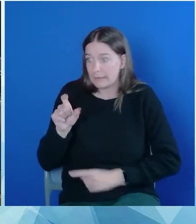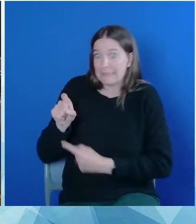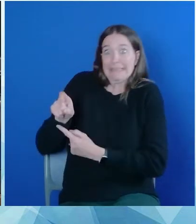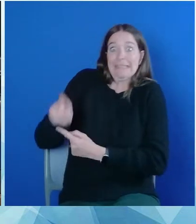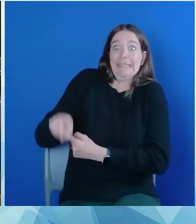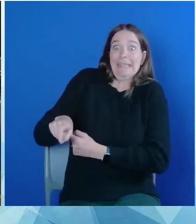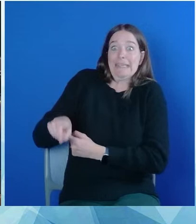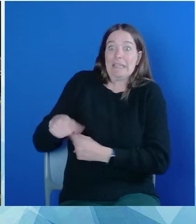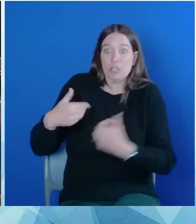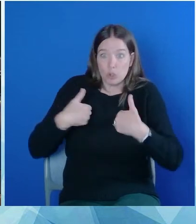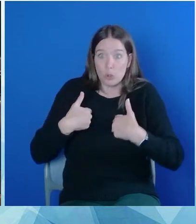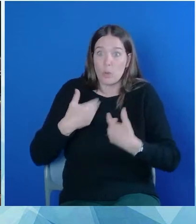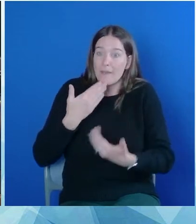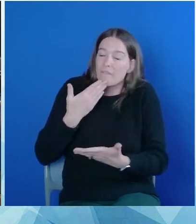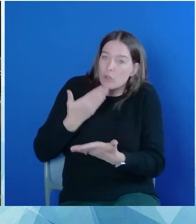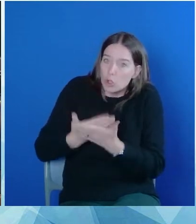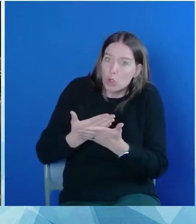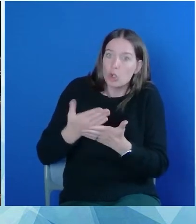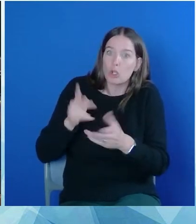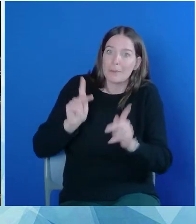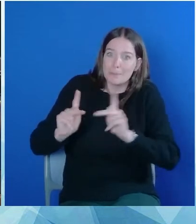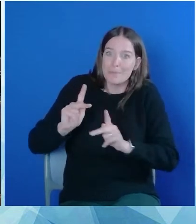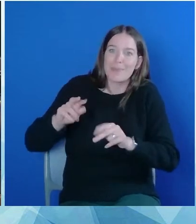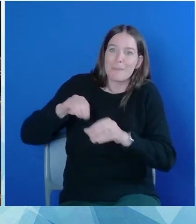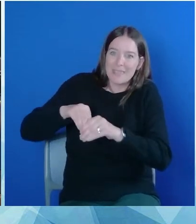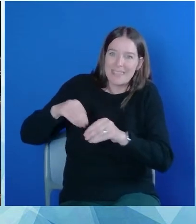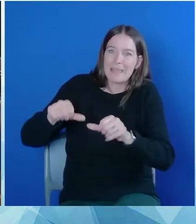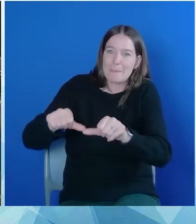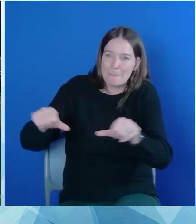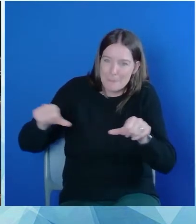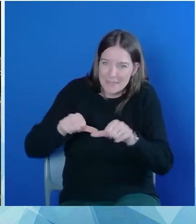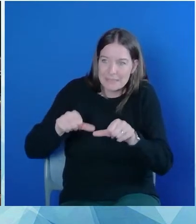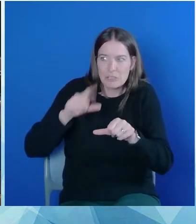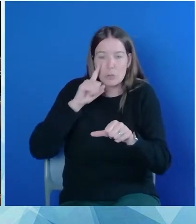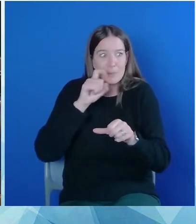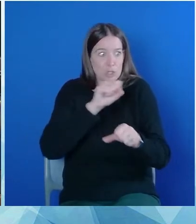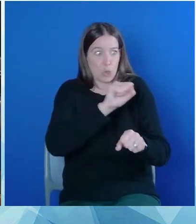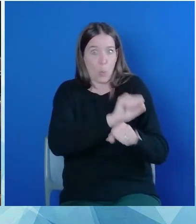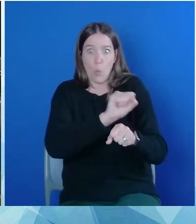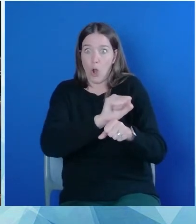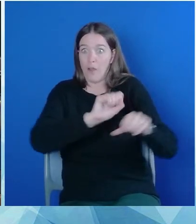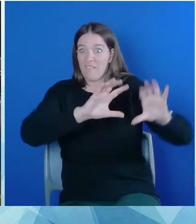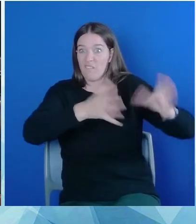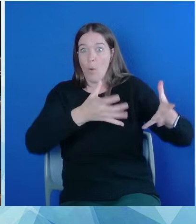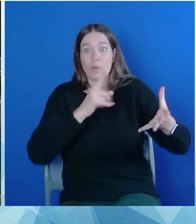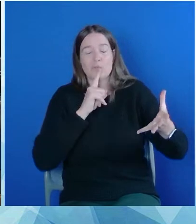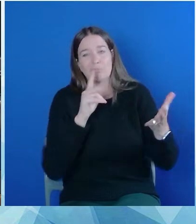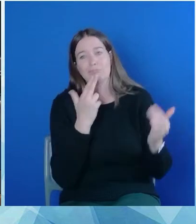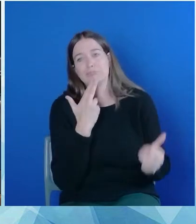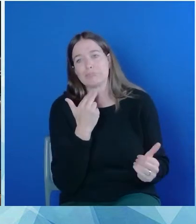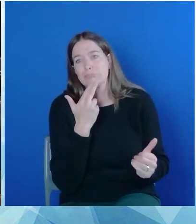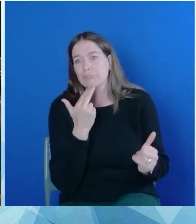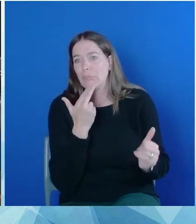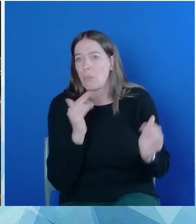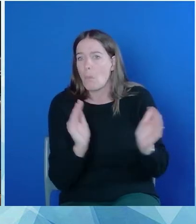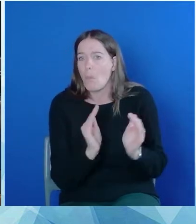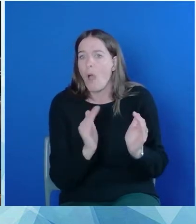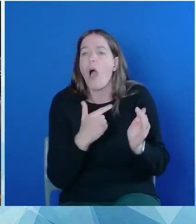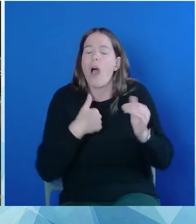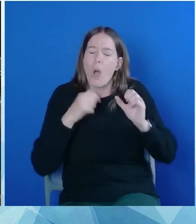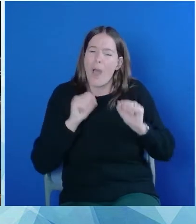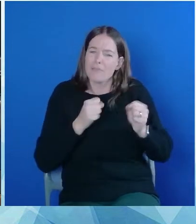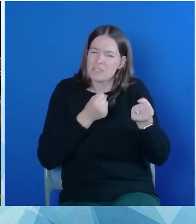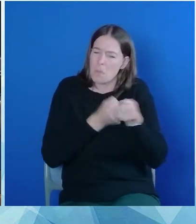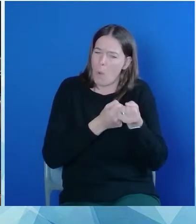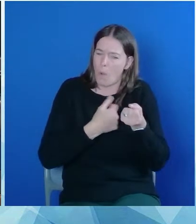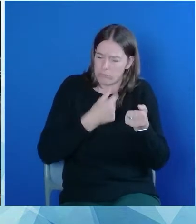in positions and how small the labor force is. So I can support a change, but I also want to